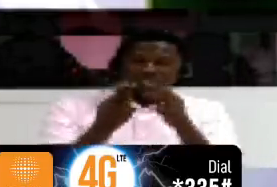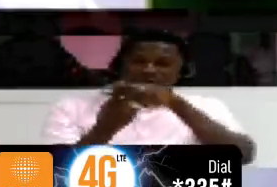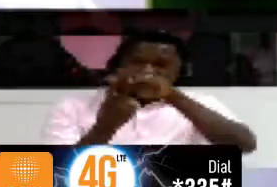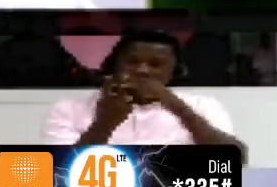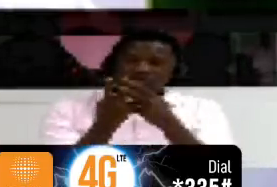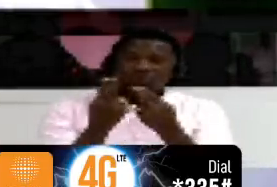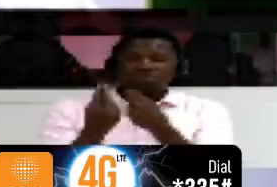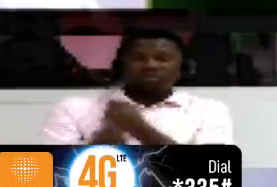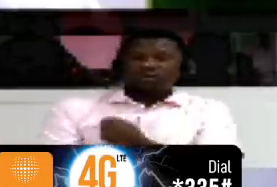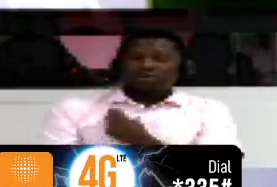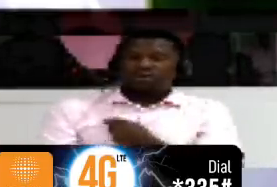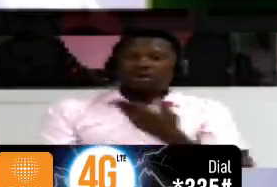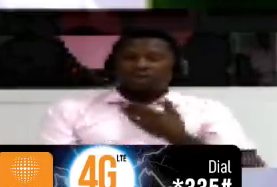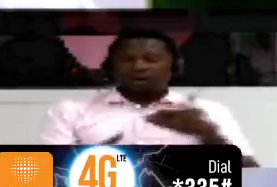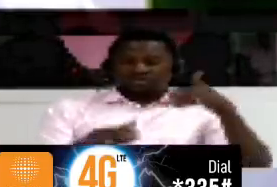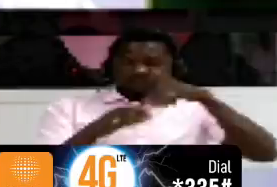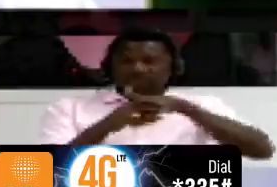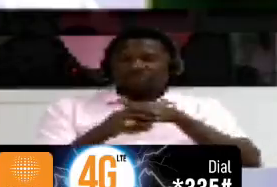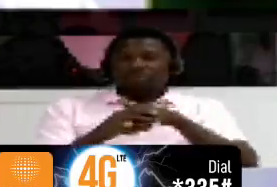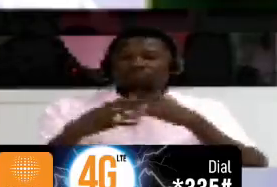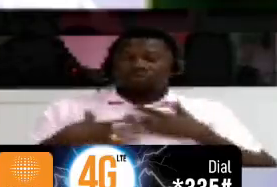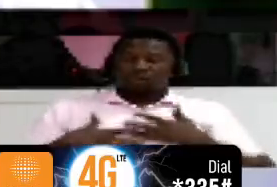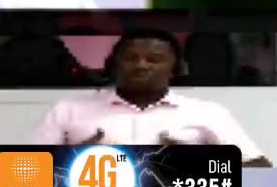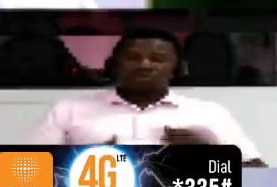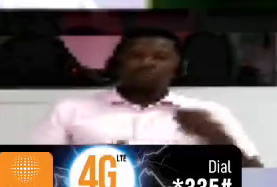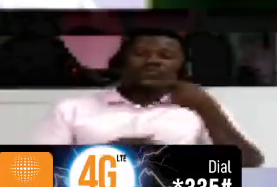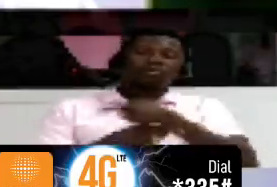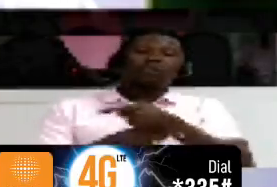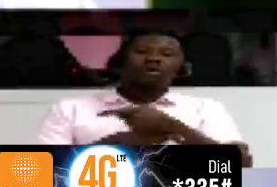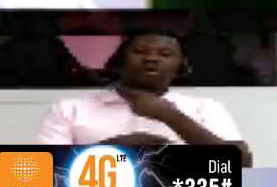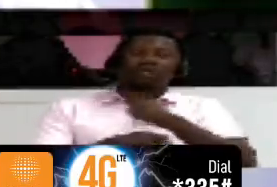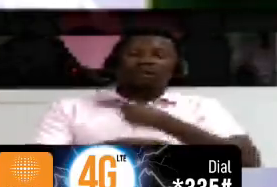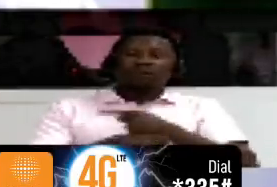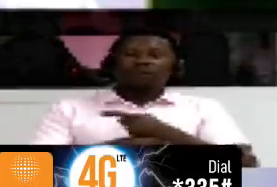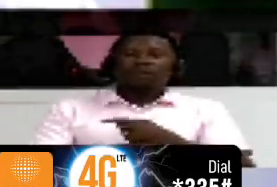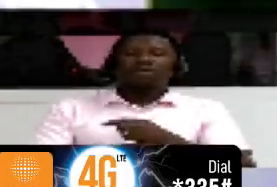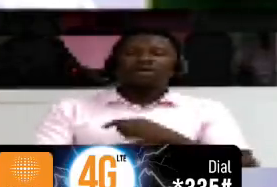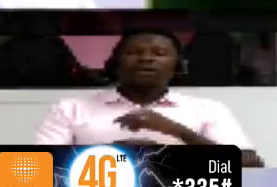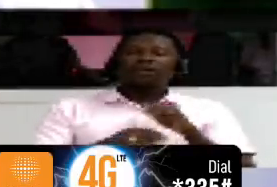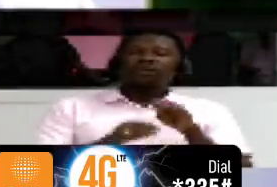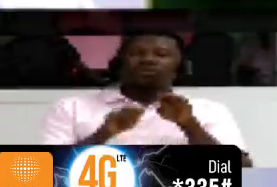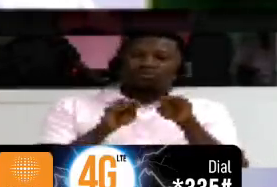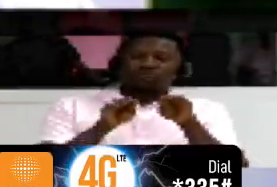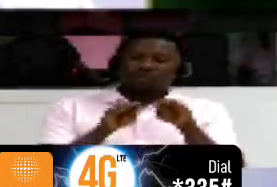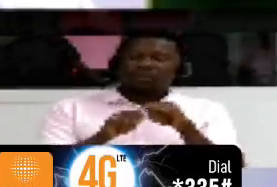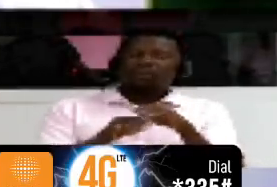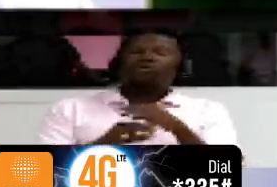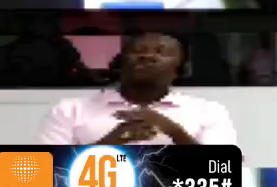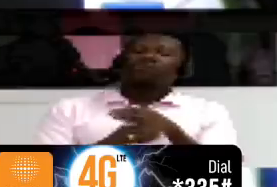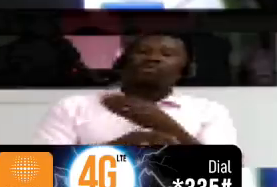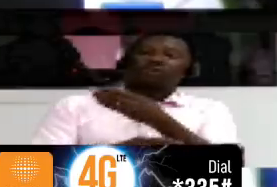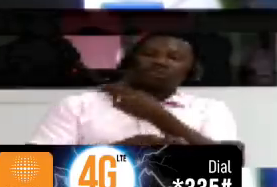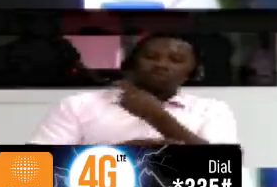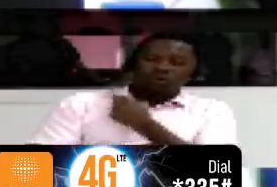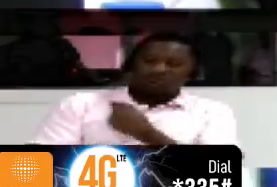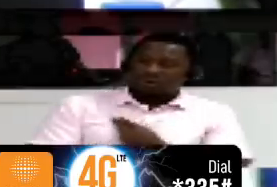unions are affiliated bodies to Gambia Students Union called GAMSU.